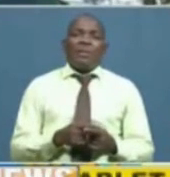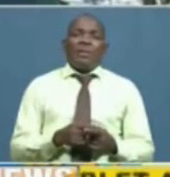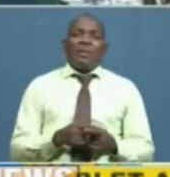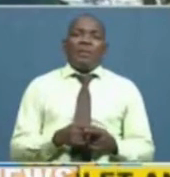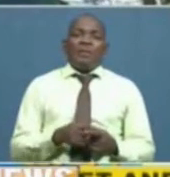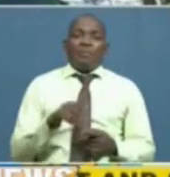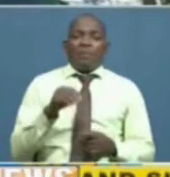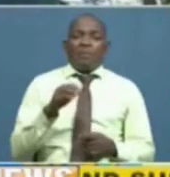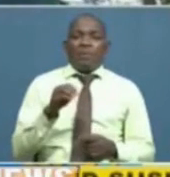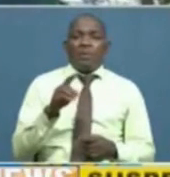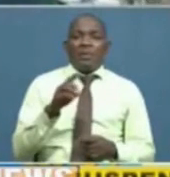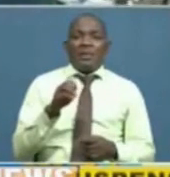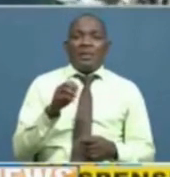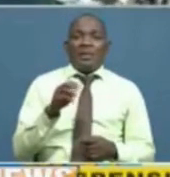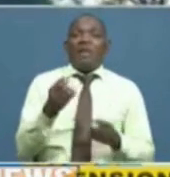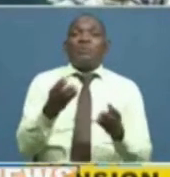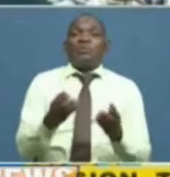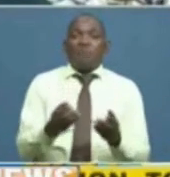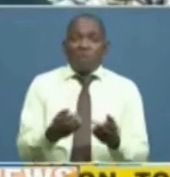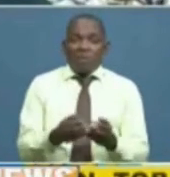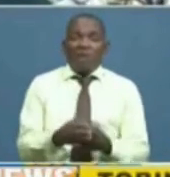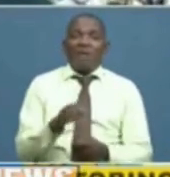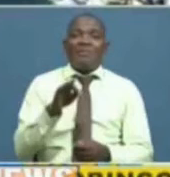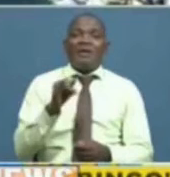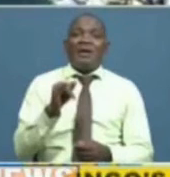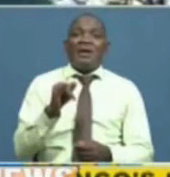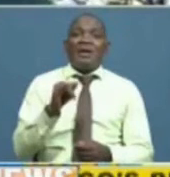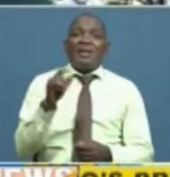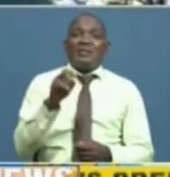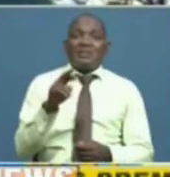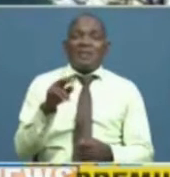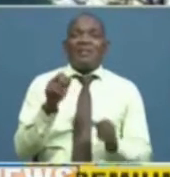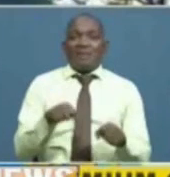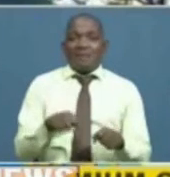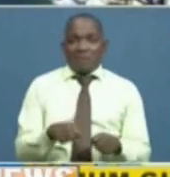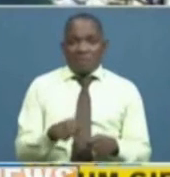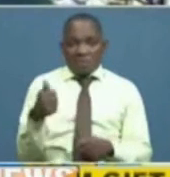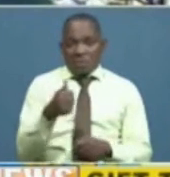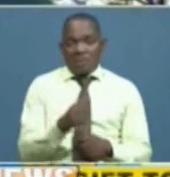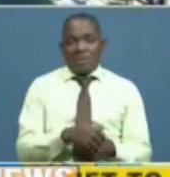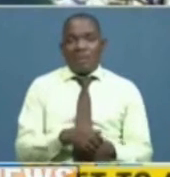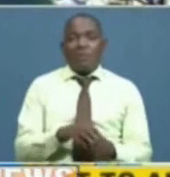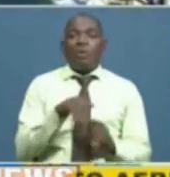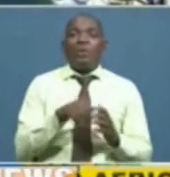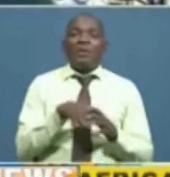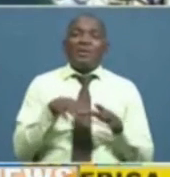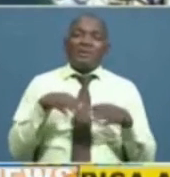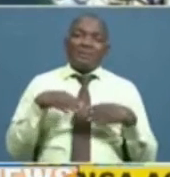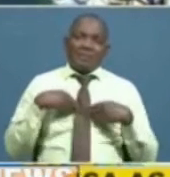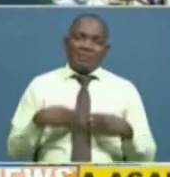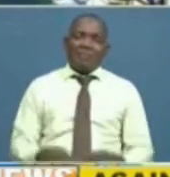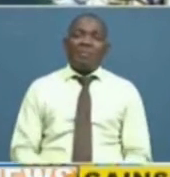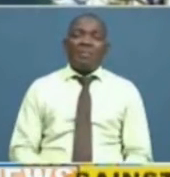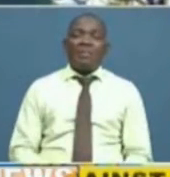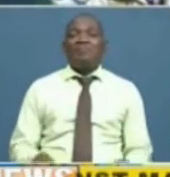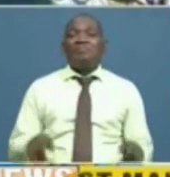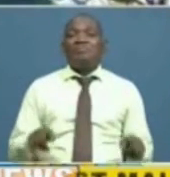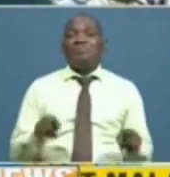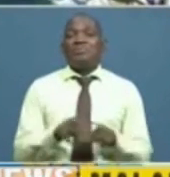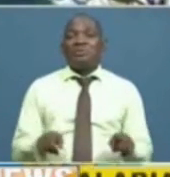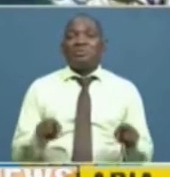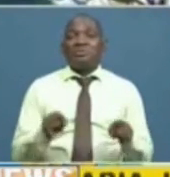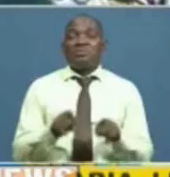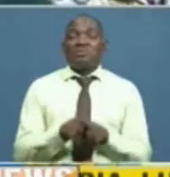If you want to take Pfizer, you can also take Pfizer as a second dose. So it's accepted. The same way as we have